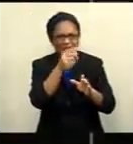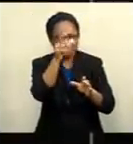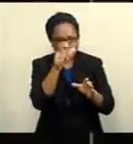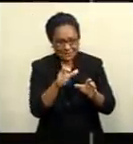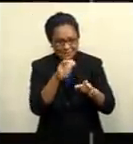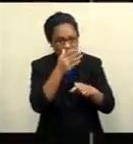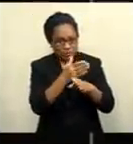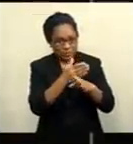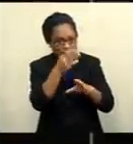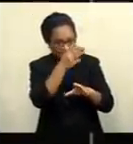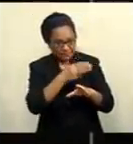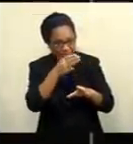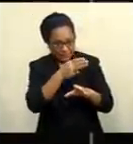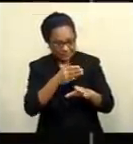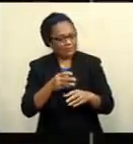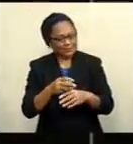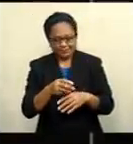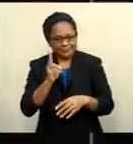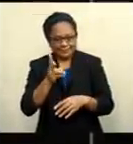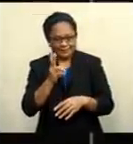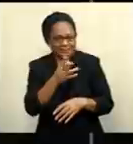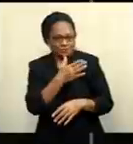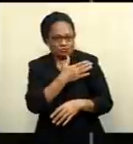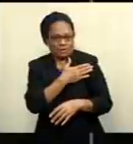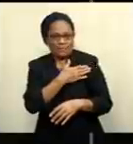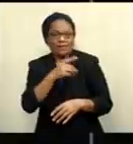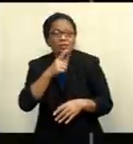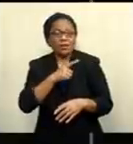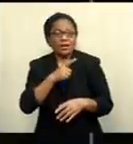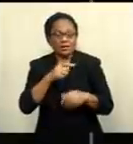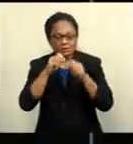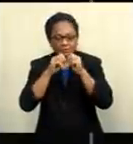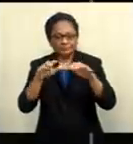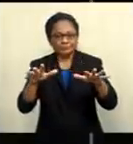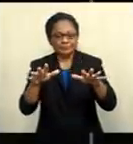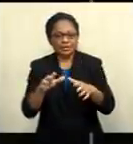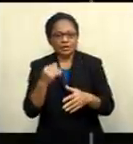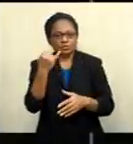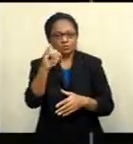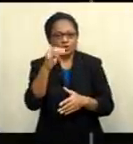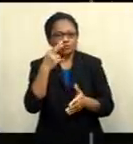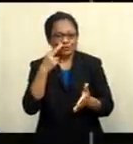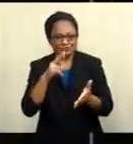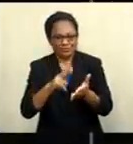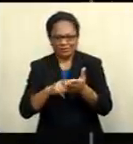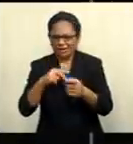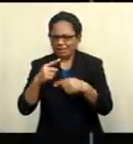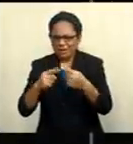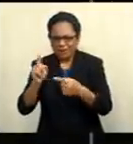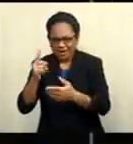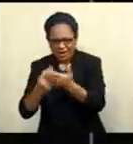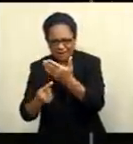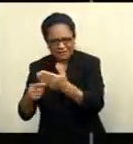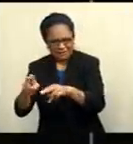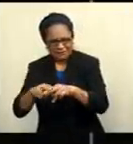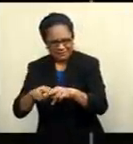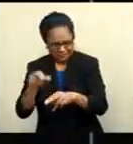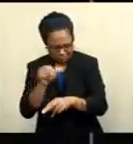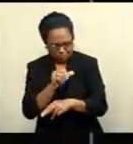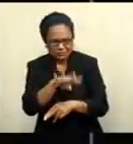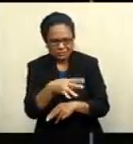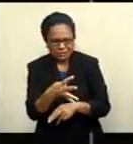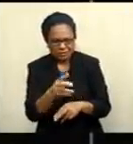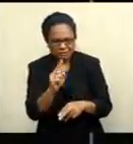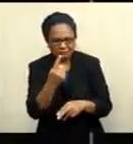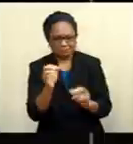the spotlight once again for running incorrect reports about incidents in Fiji without seeking verification. Michael